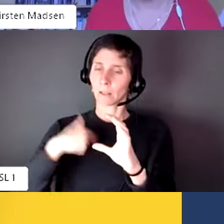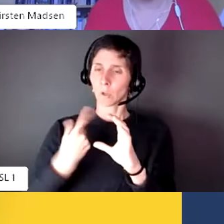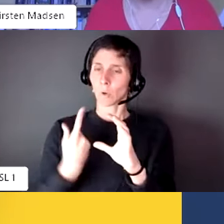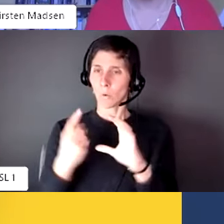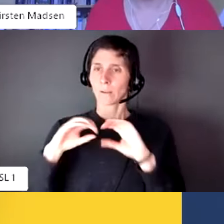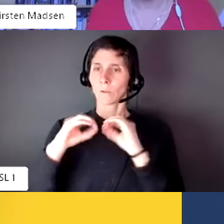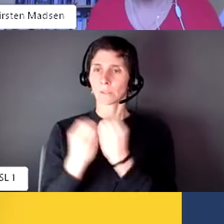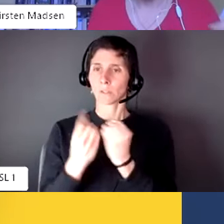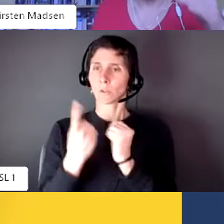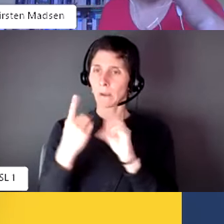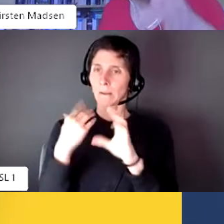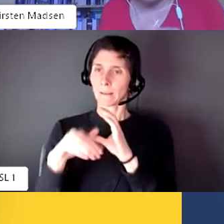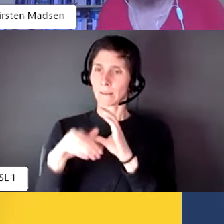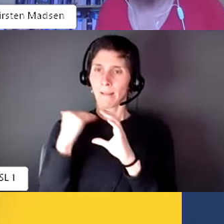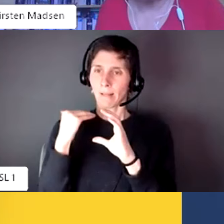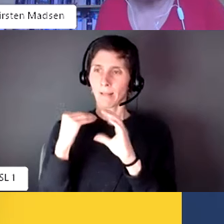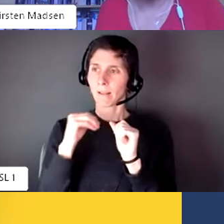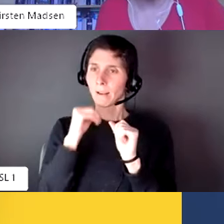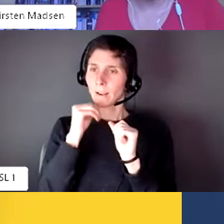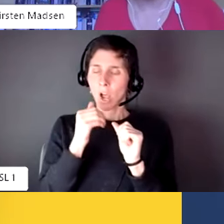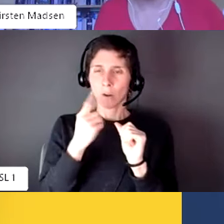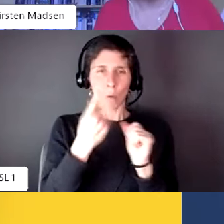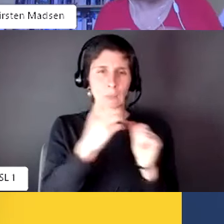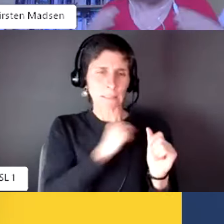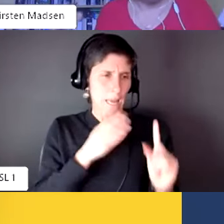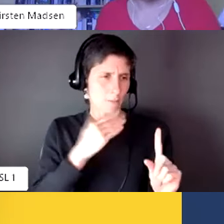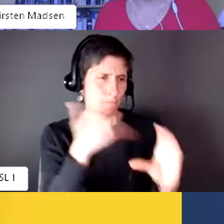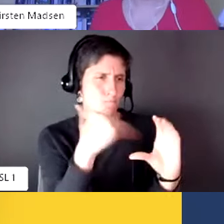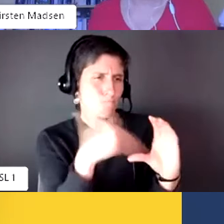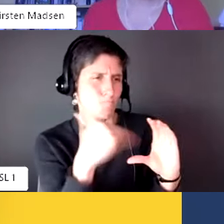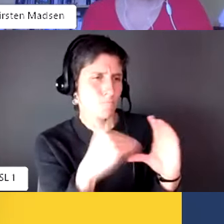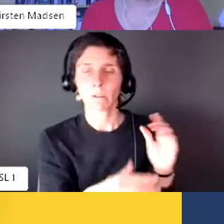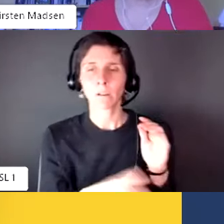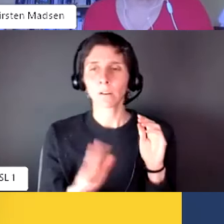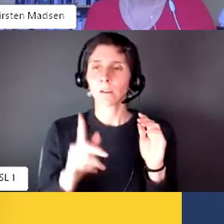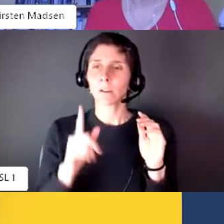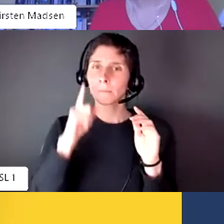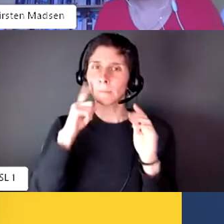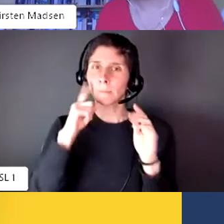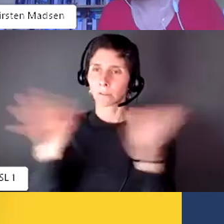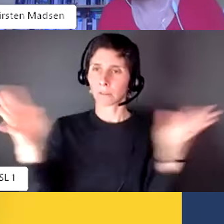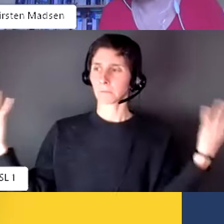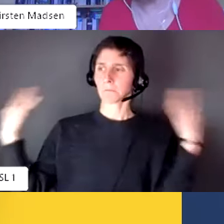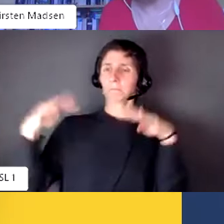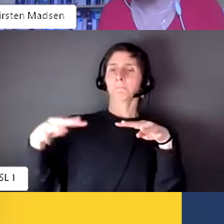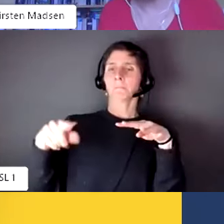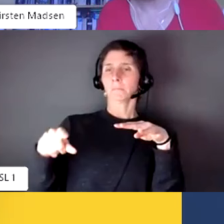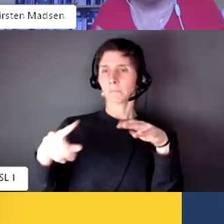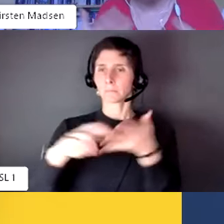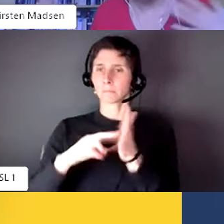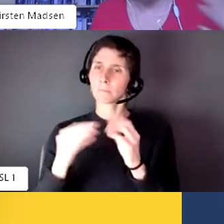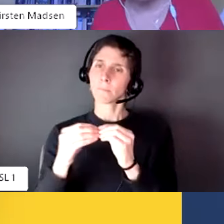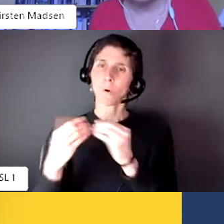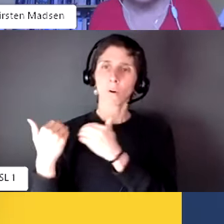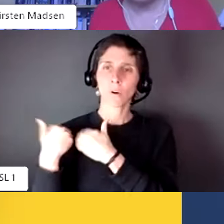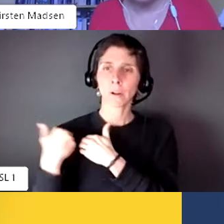group email, and you're not targeting one person, but you're very much exposed, and you have that accountability for how